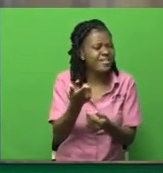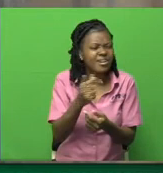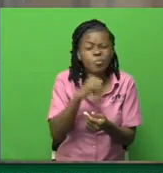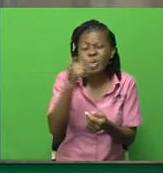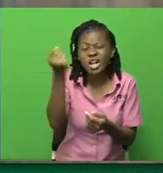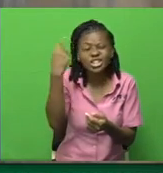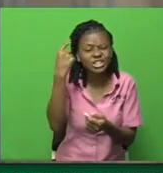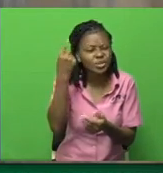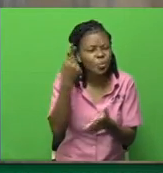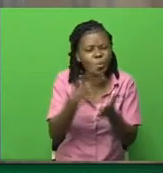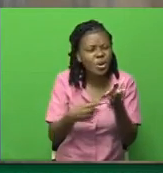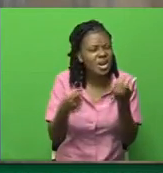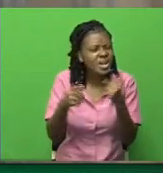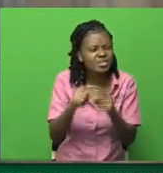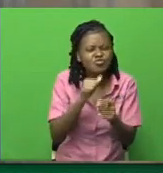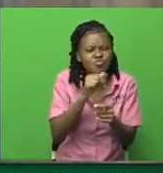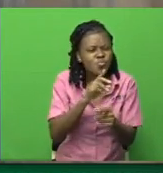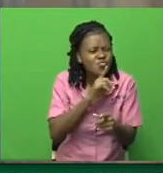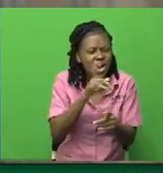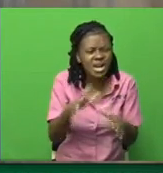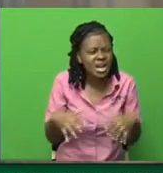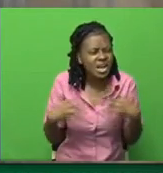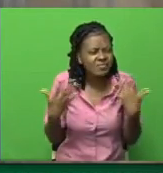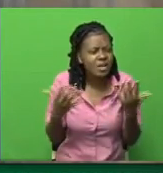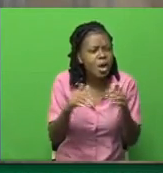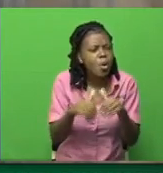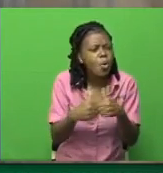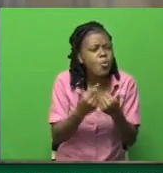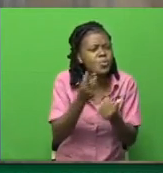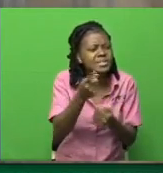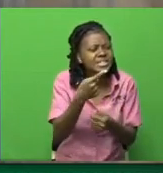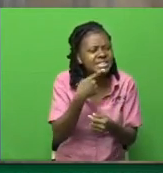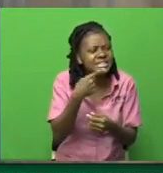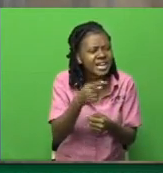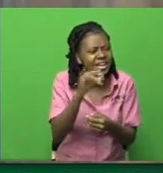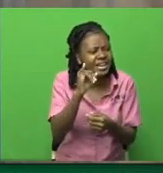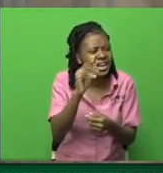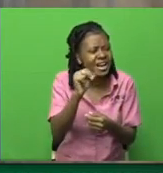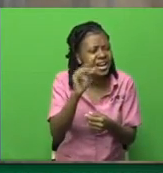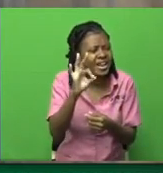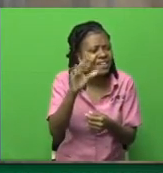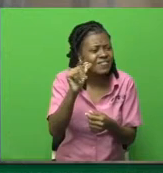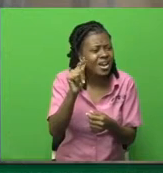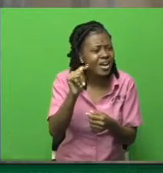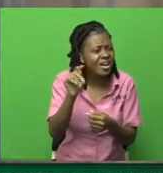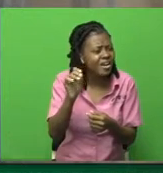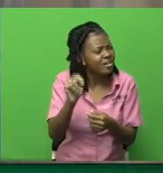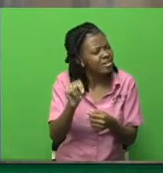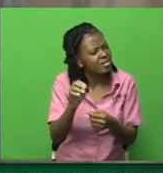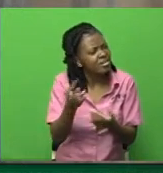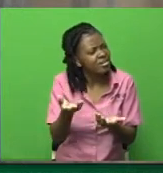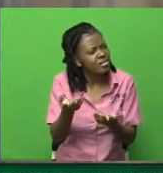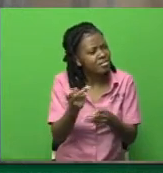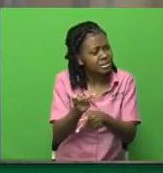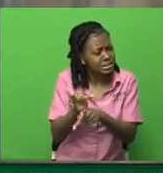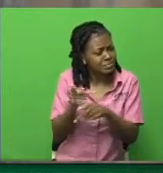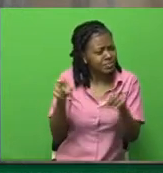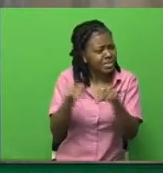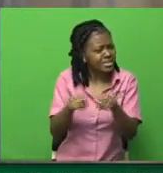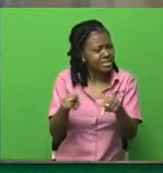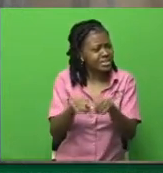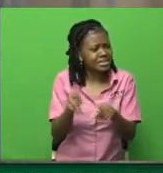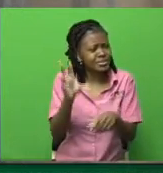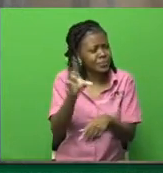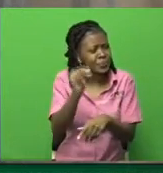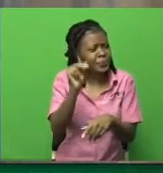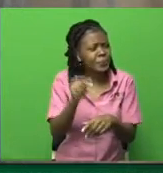how out of touch Minister must be to claim that inflation was at Bay and by the way you know madam I believe his